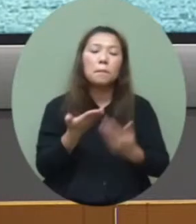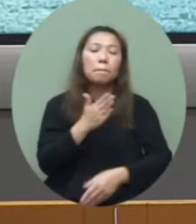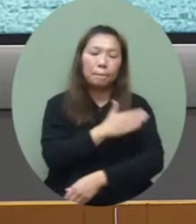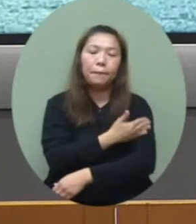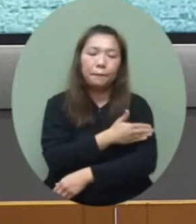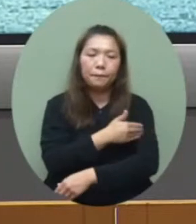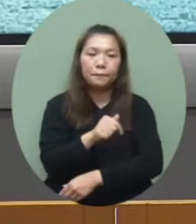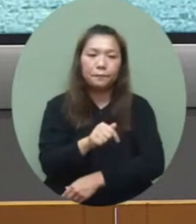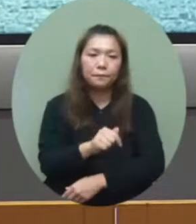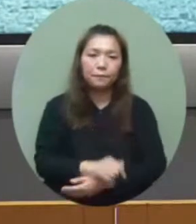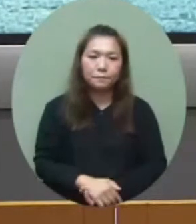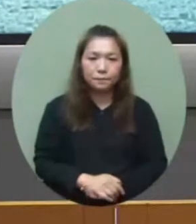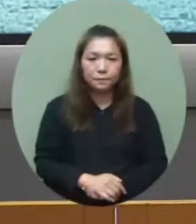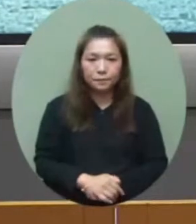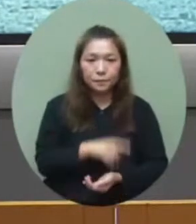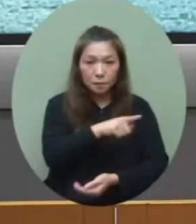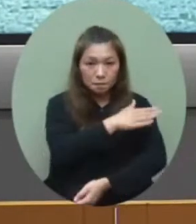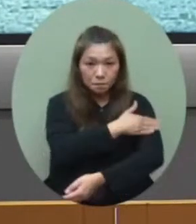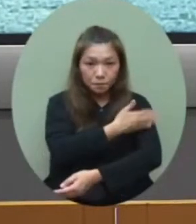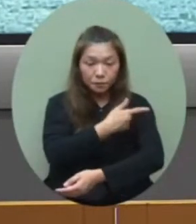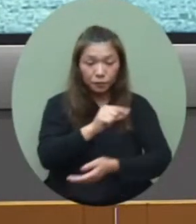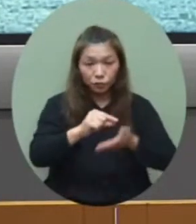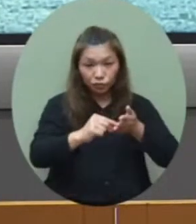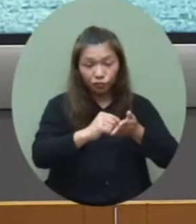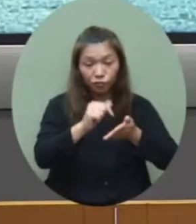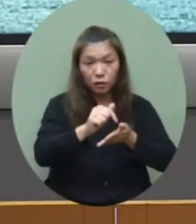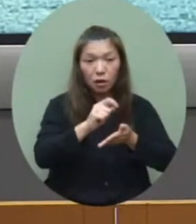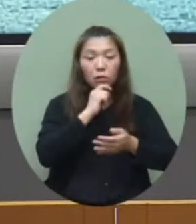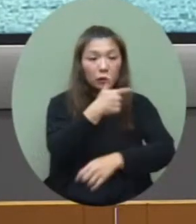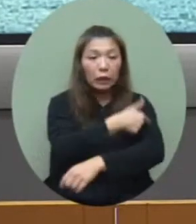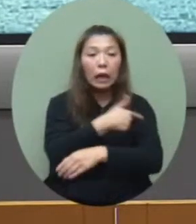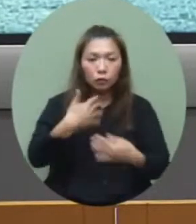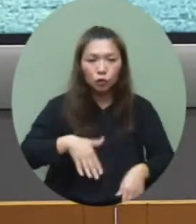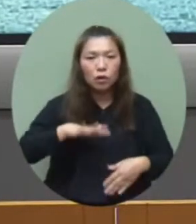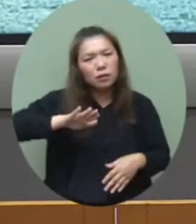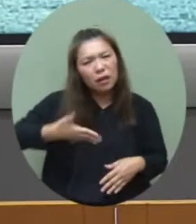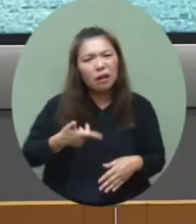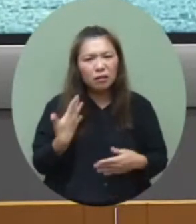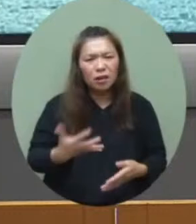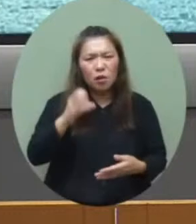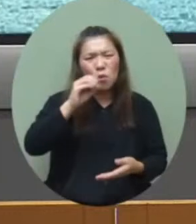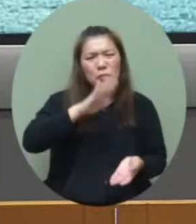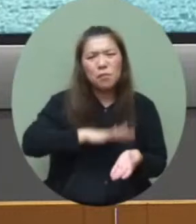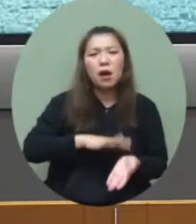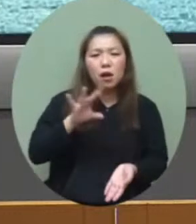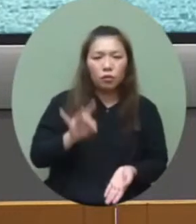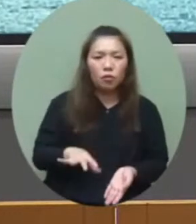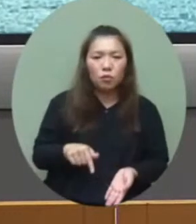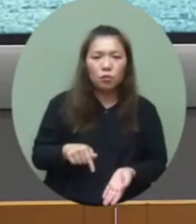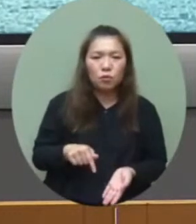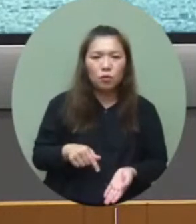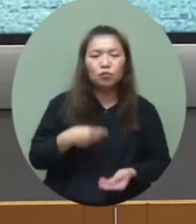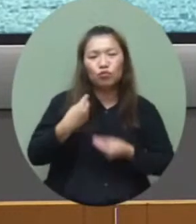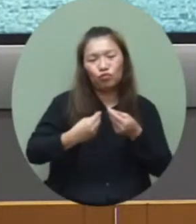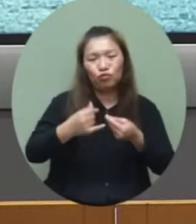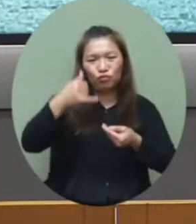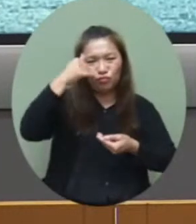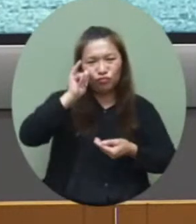And for those who go out, most of them are care home staff. Even though they have been